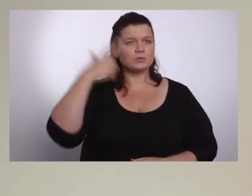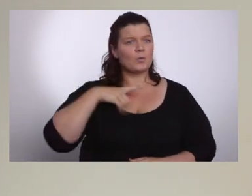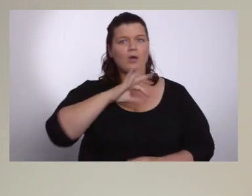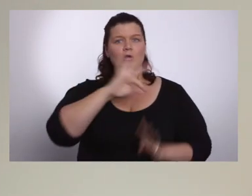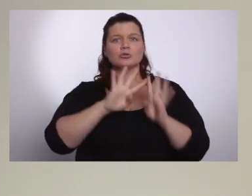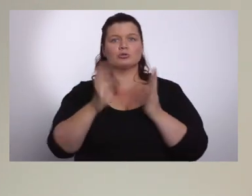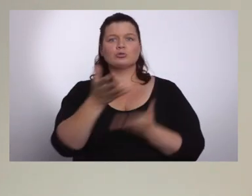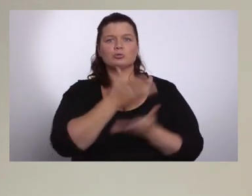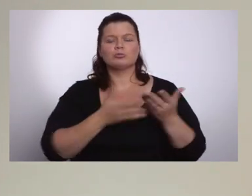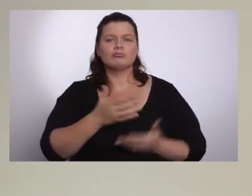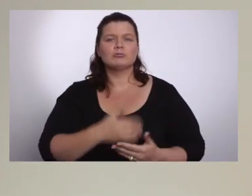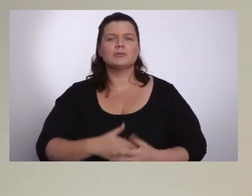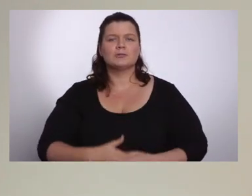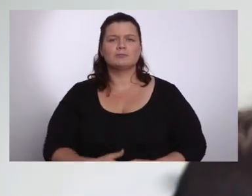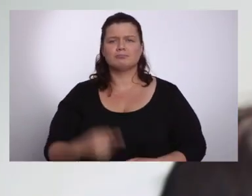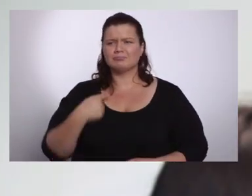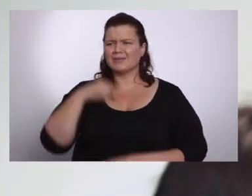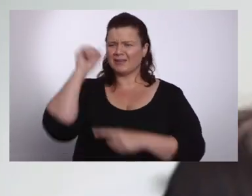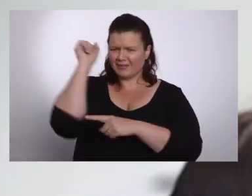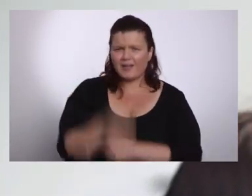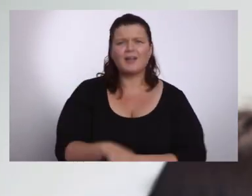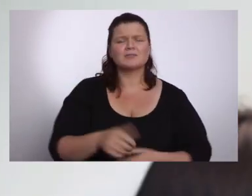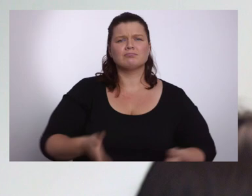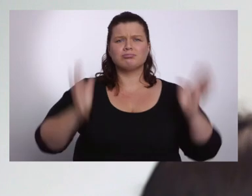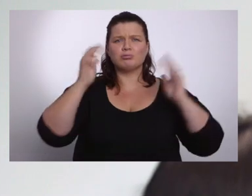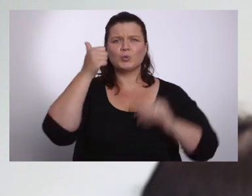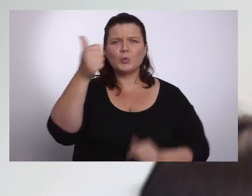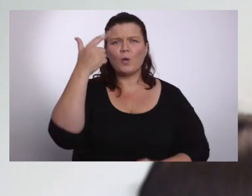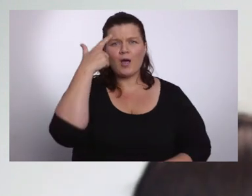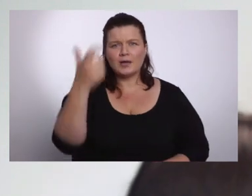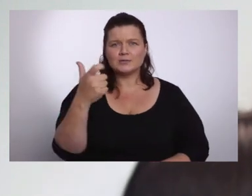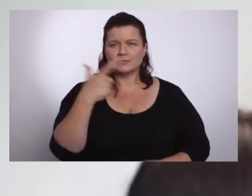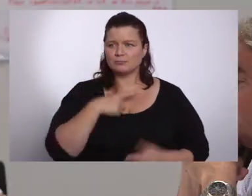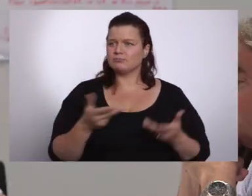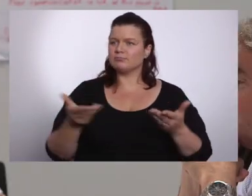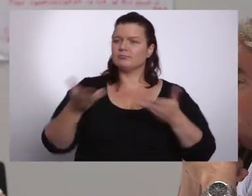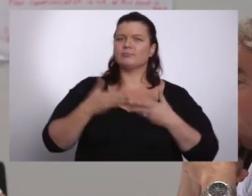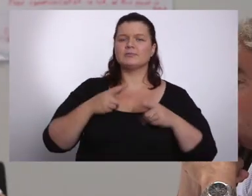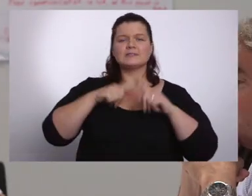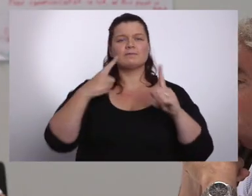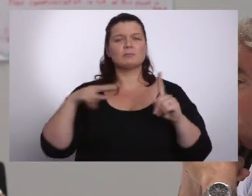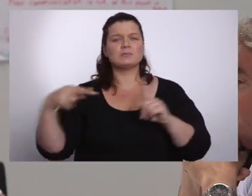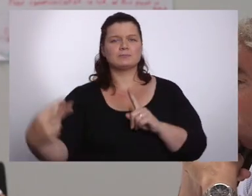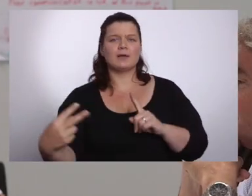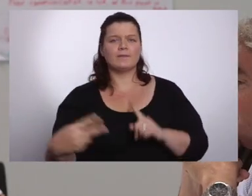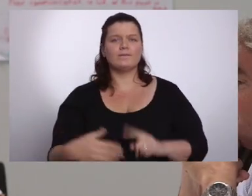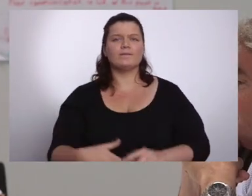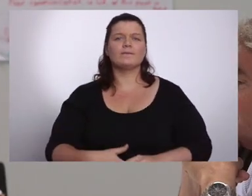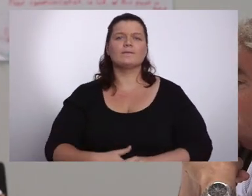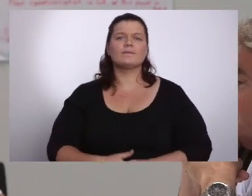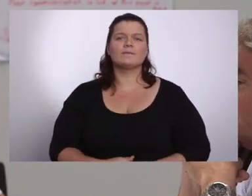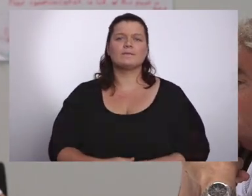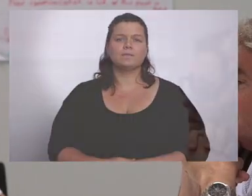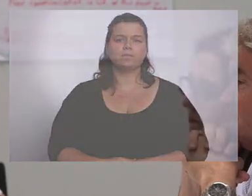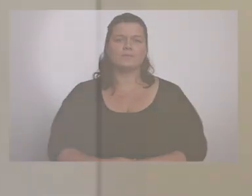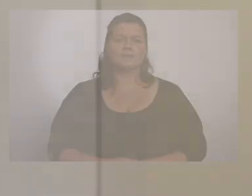development. The proposal from People with Disabilities Australia to do this by way of a citizen's jury was one that